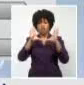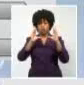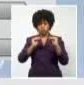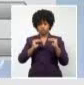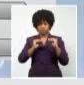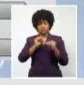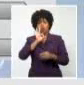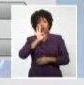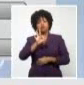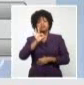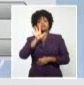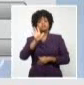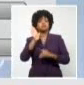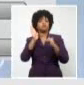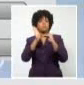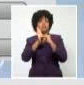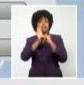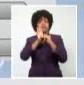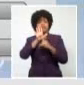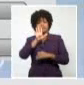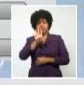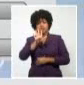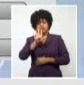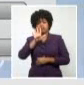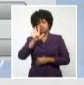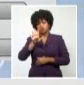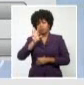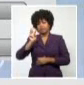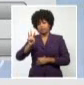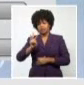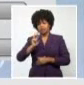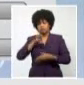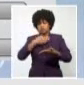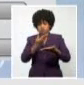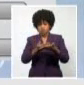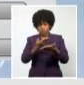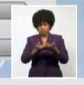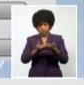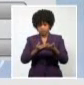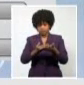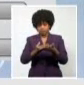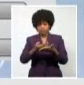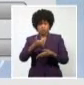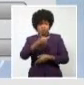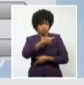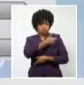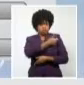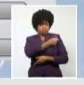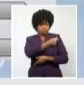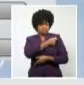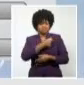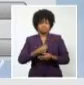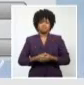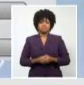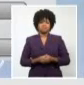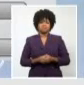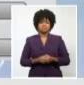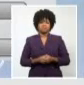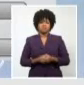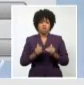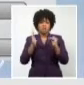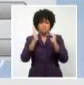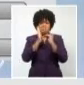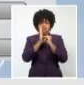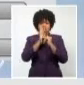patients in serious condition. So we have 1 less in critical and the same number of patients in